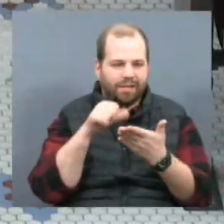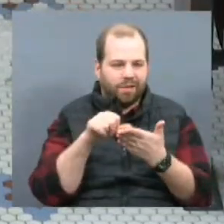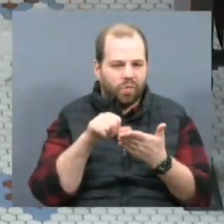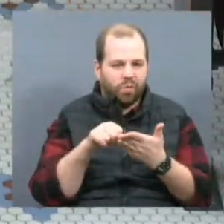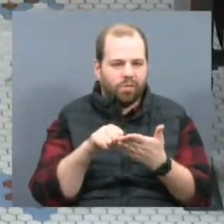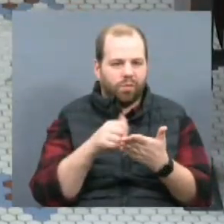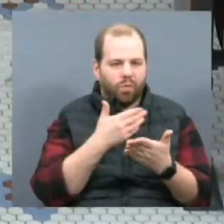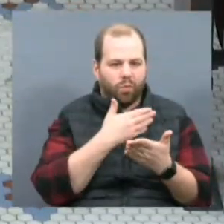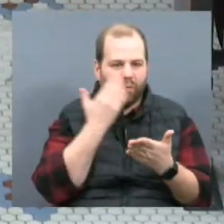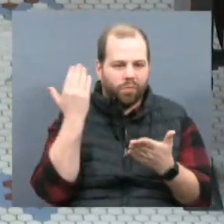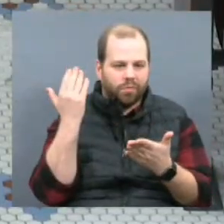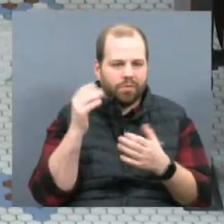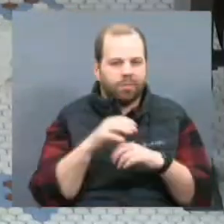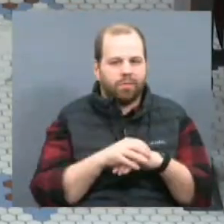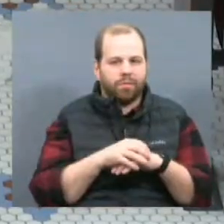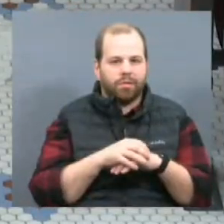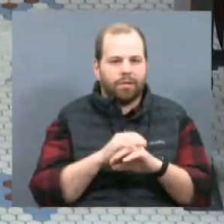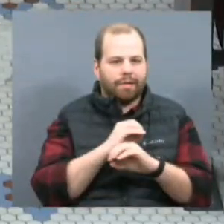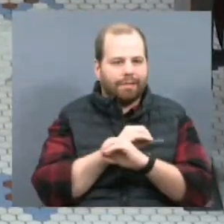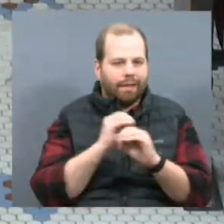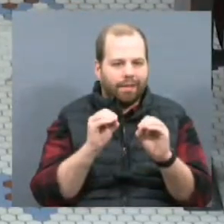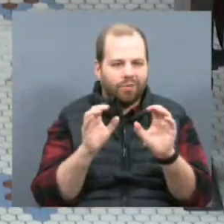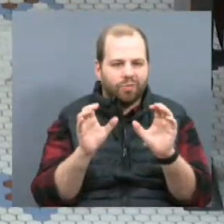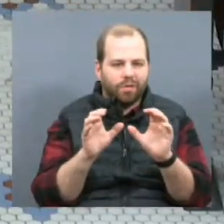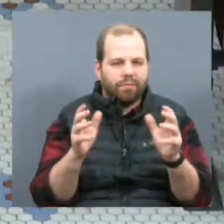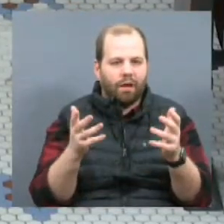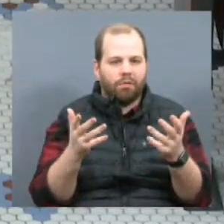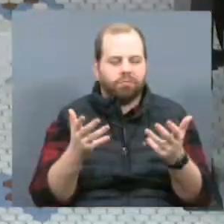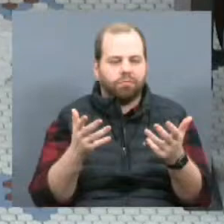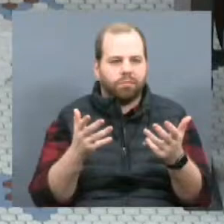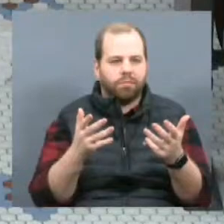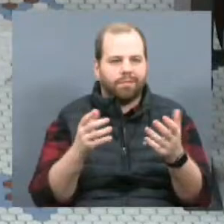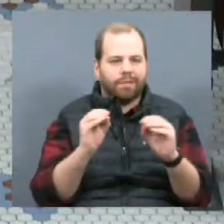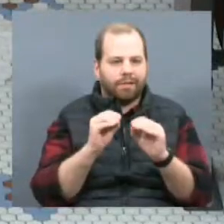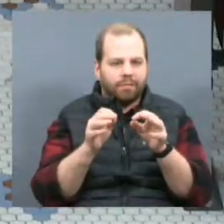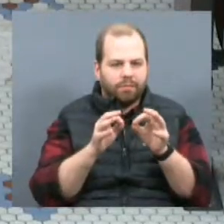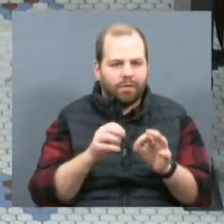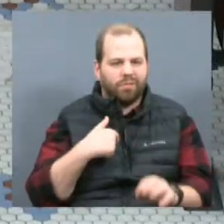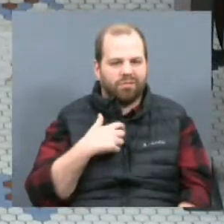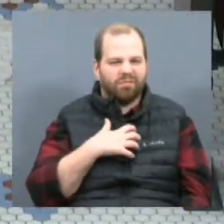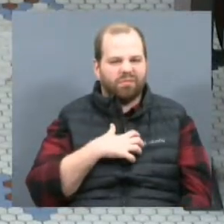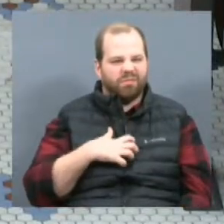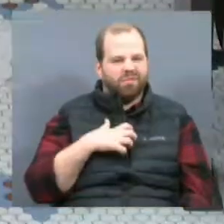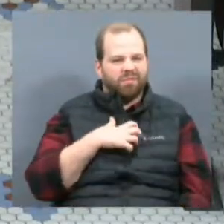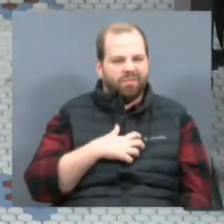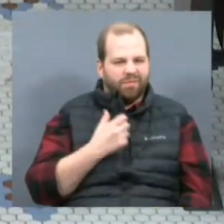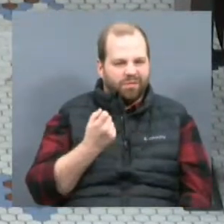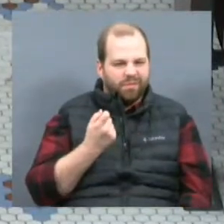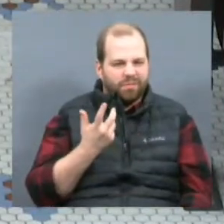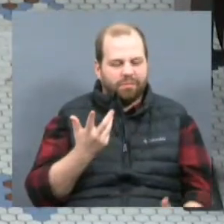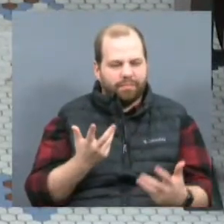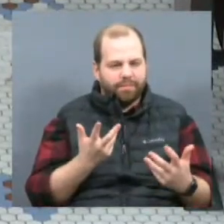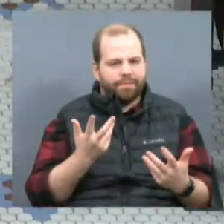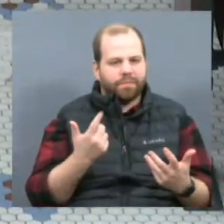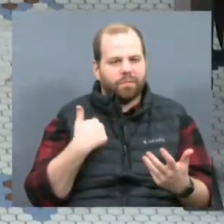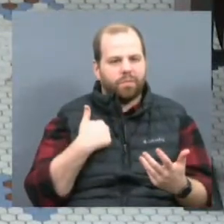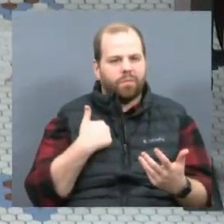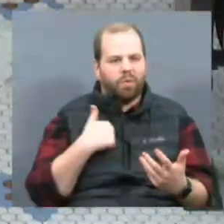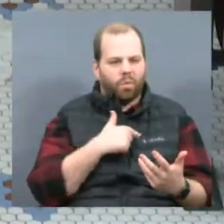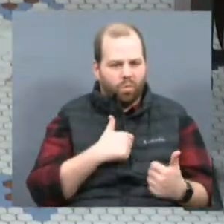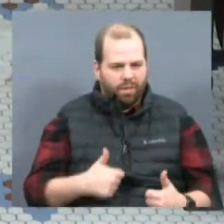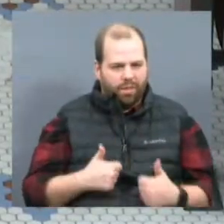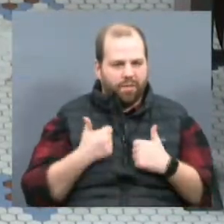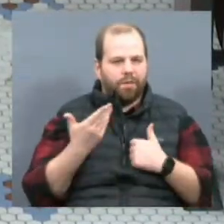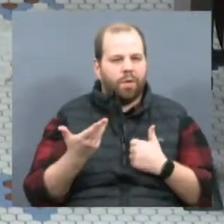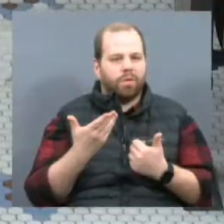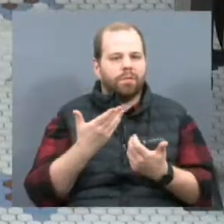sent certified, which really riled us all up. And, you know, we've lived there. Our kids